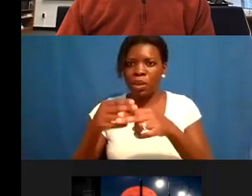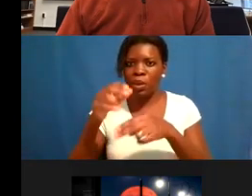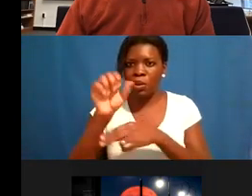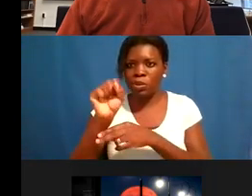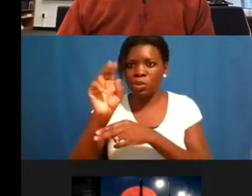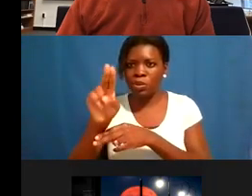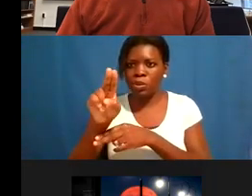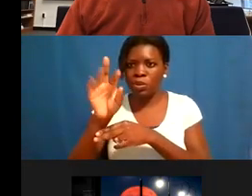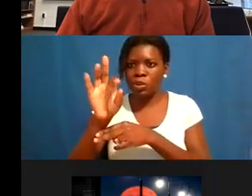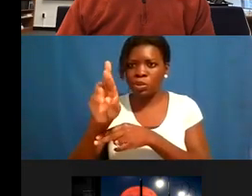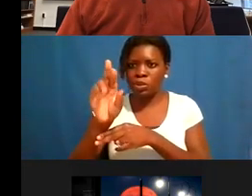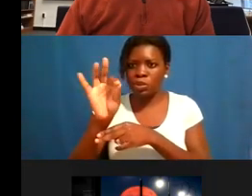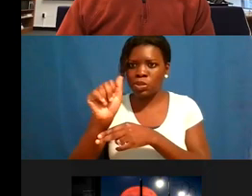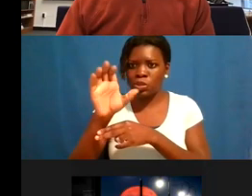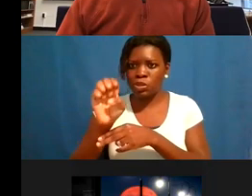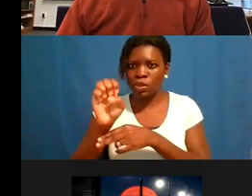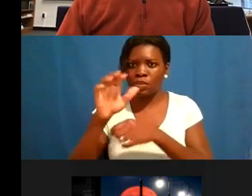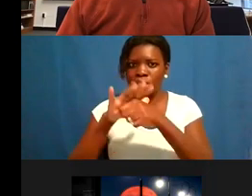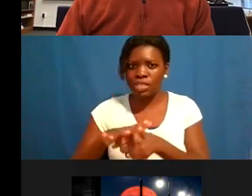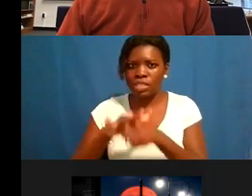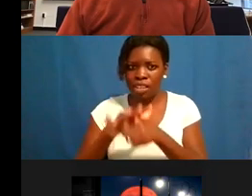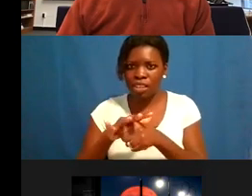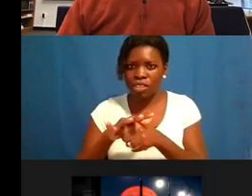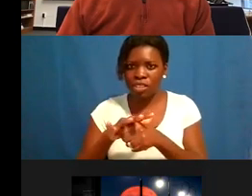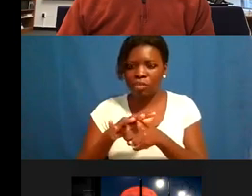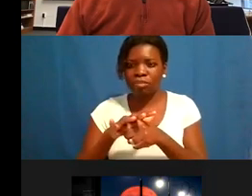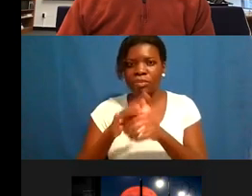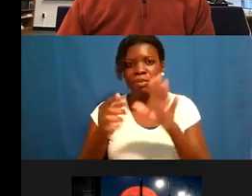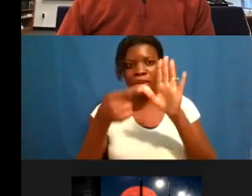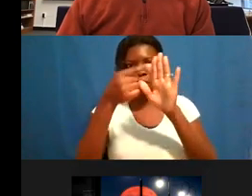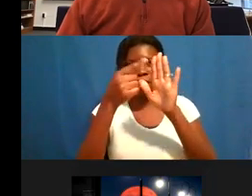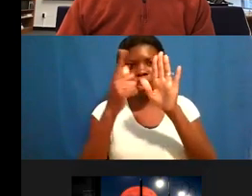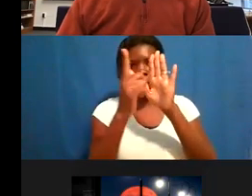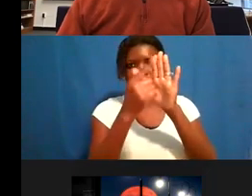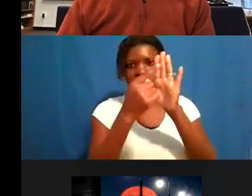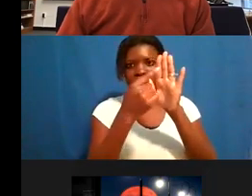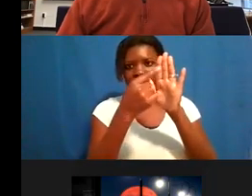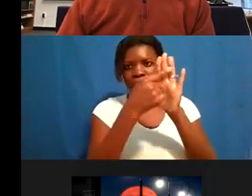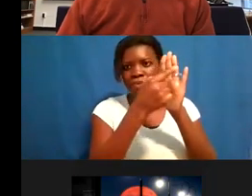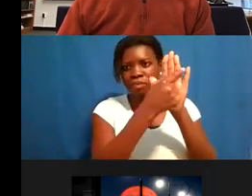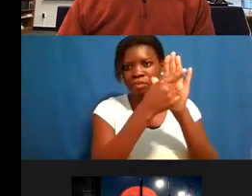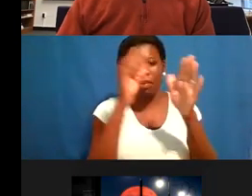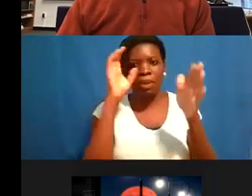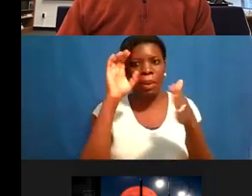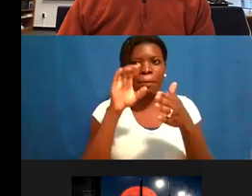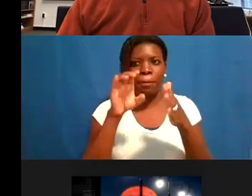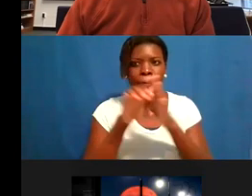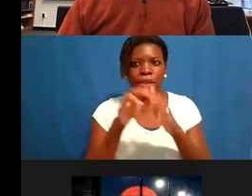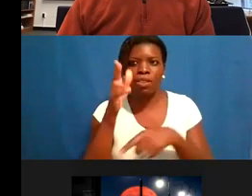tension is for ourselves. So if you look at the top left picture, it's a picture of an insect called water